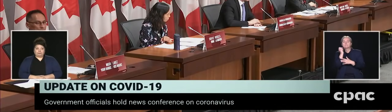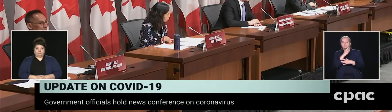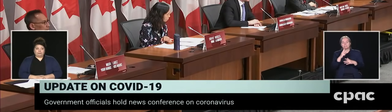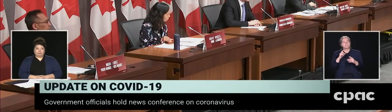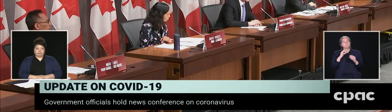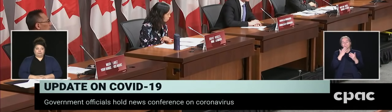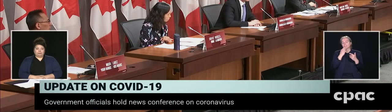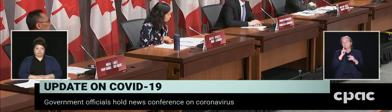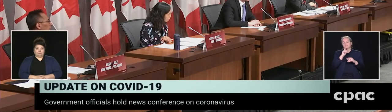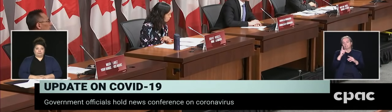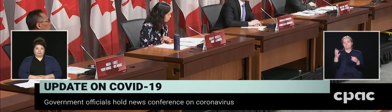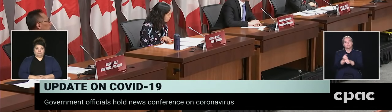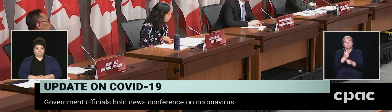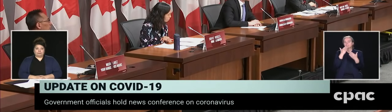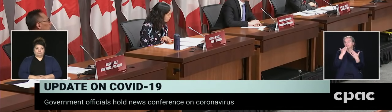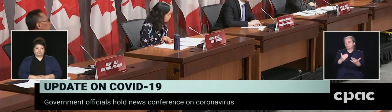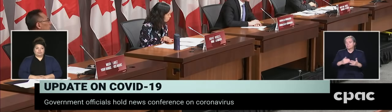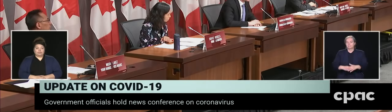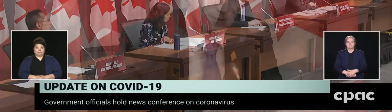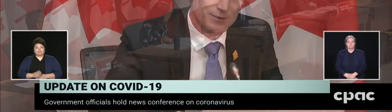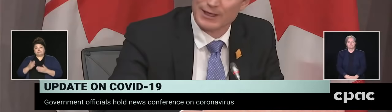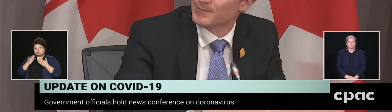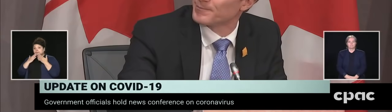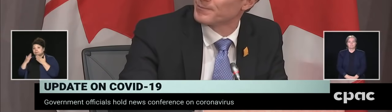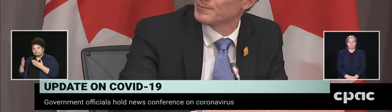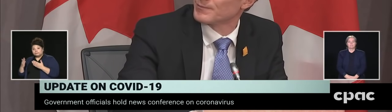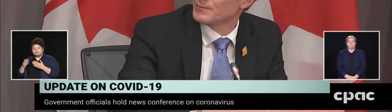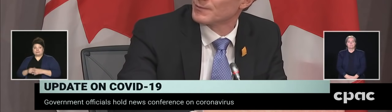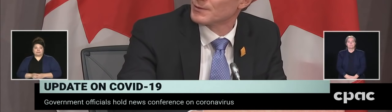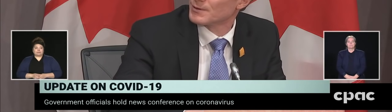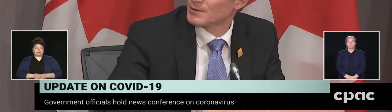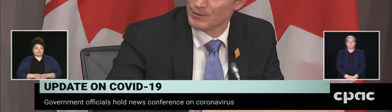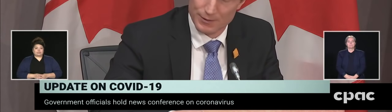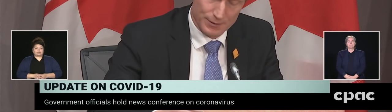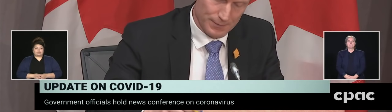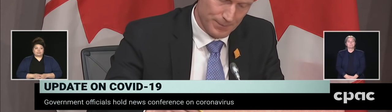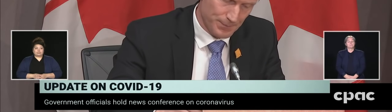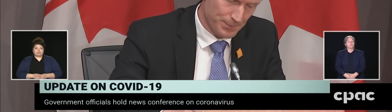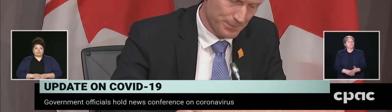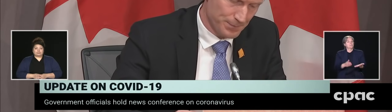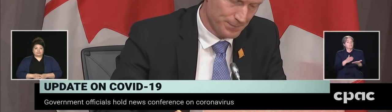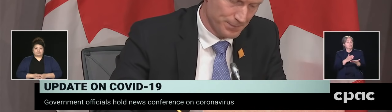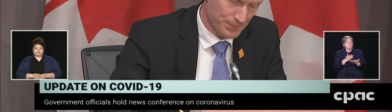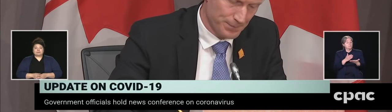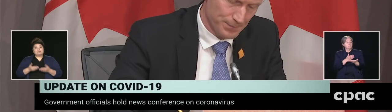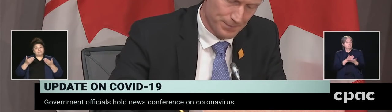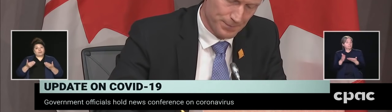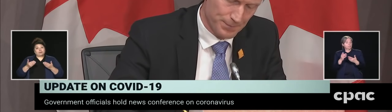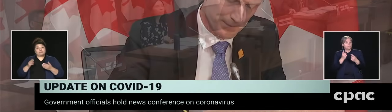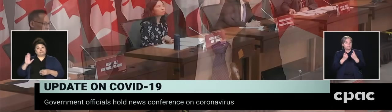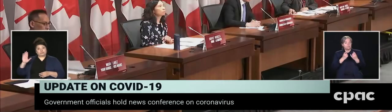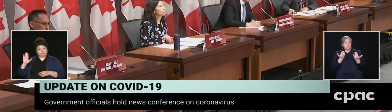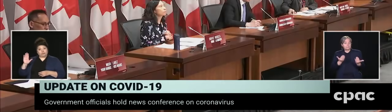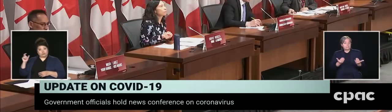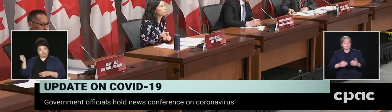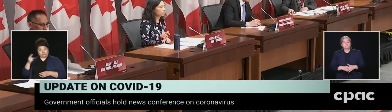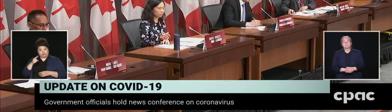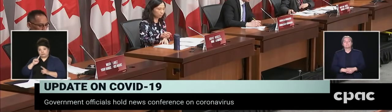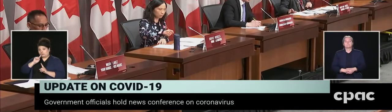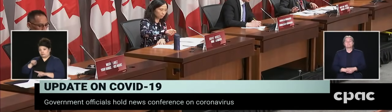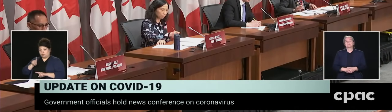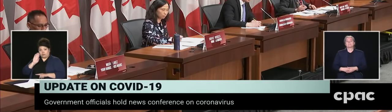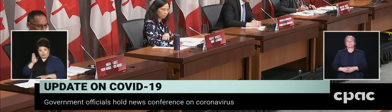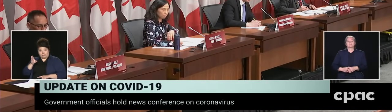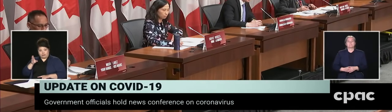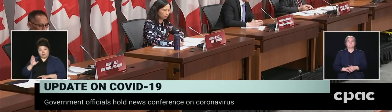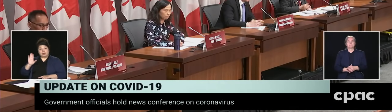Merci, Madame la Ministre. Et maintenant, nous sommes impatients de prendre vos questions. Carl. Thank you, Minister. So as usual, we'll start with 3 questions on the phone, 1 question, 1